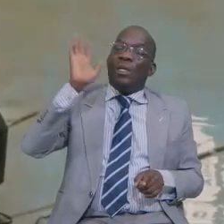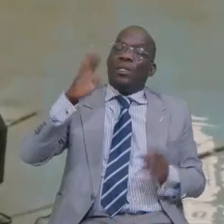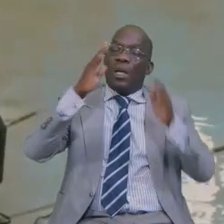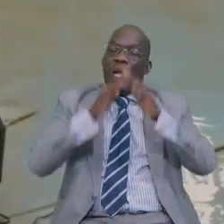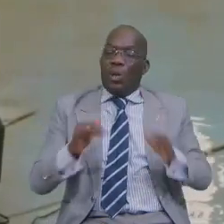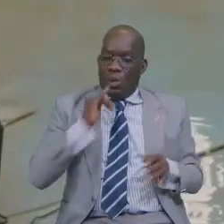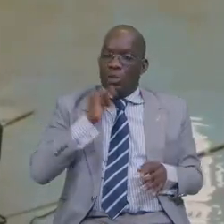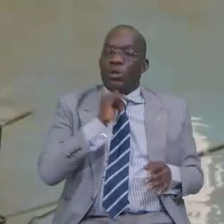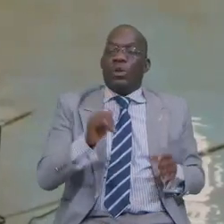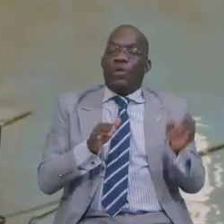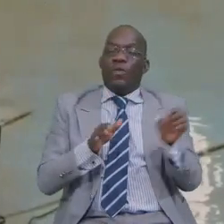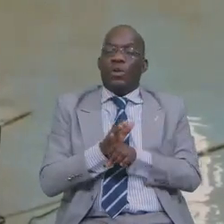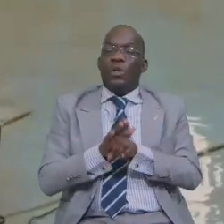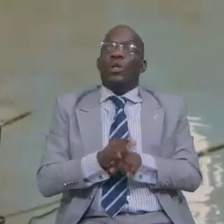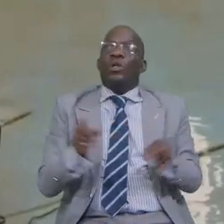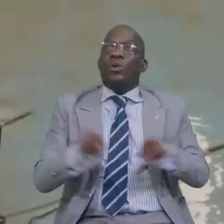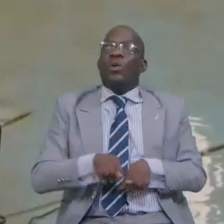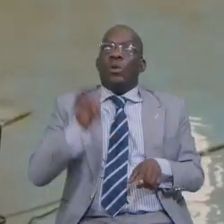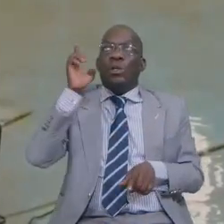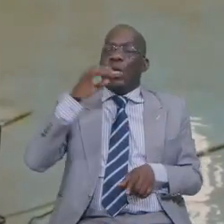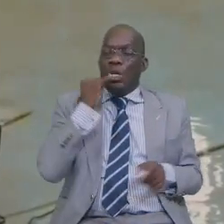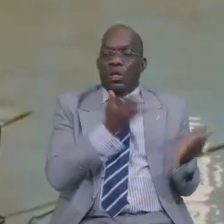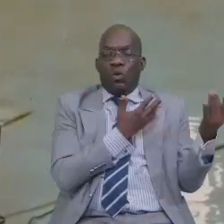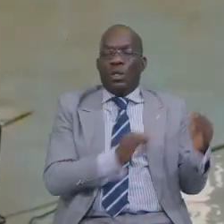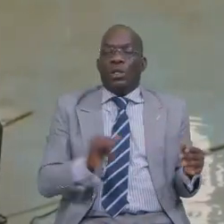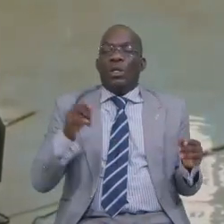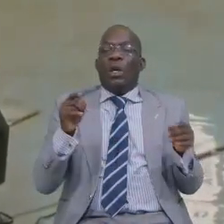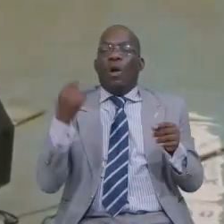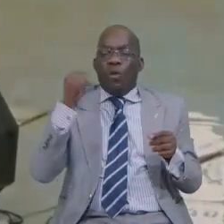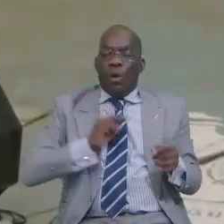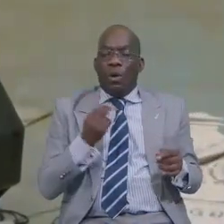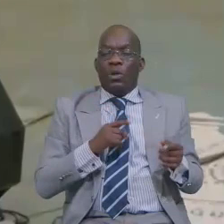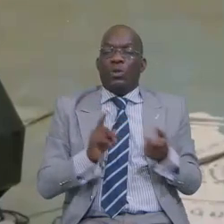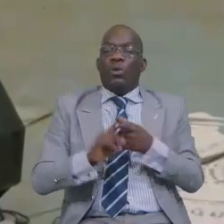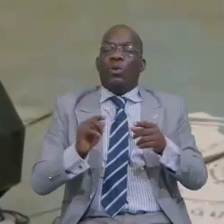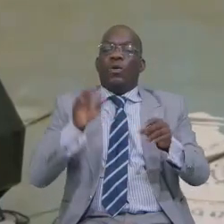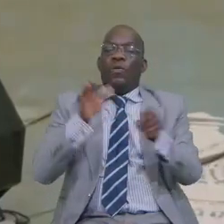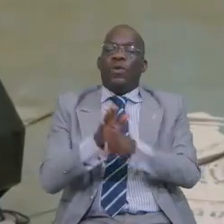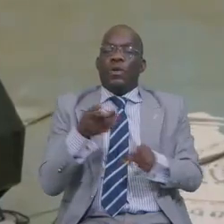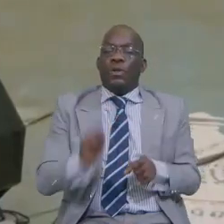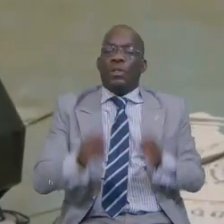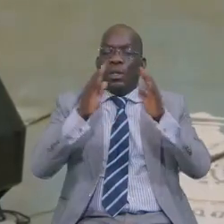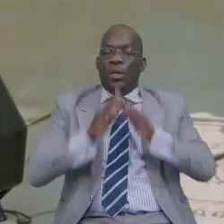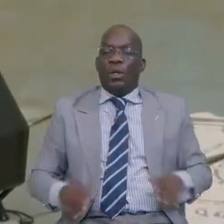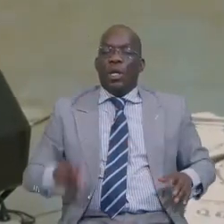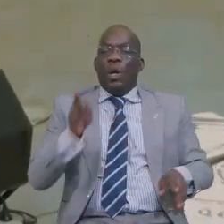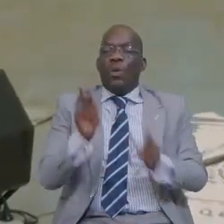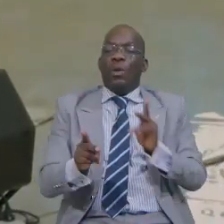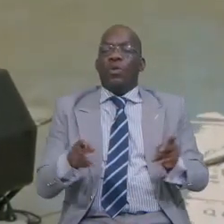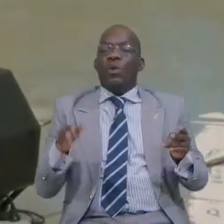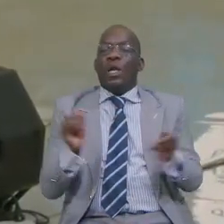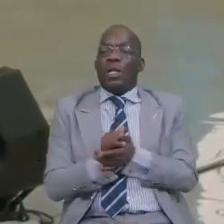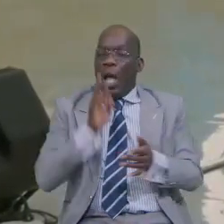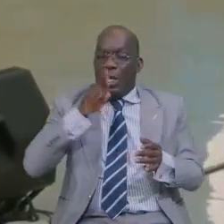not filled yet. And the people have given the compelling commission. They're still on the job.